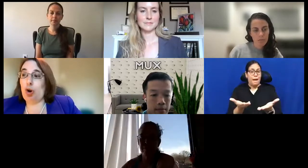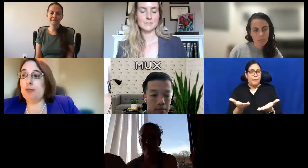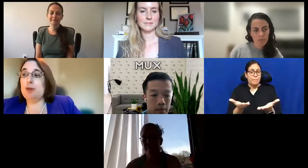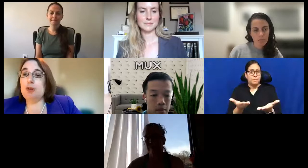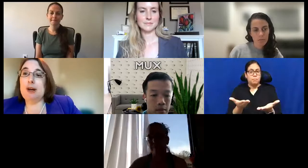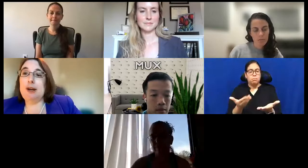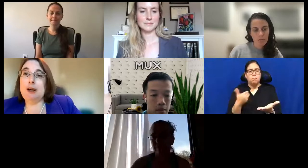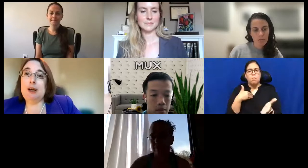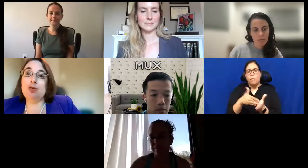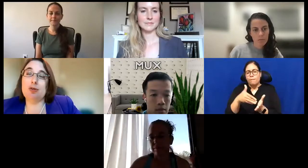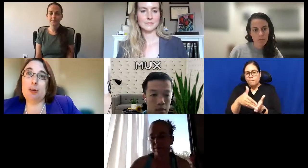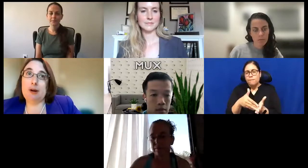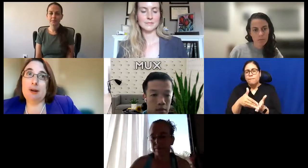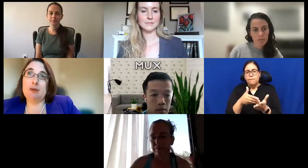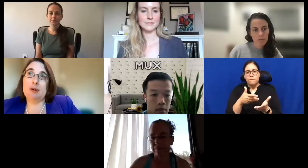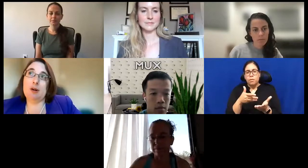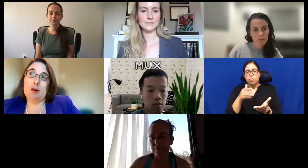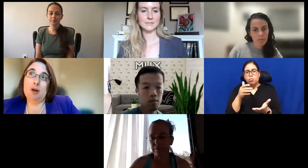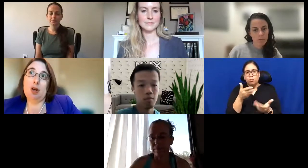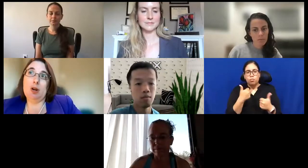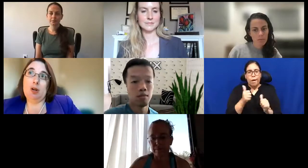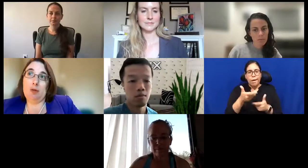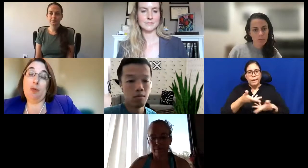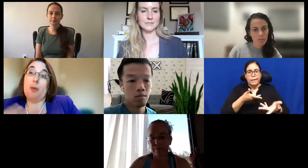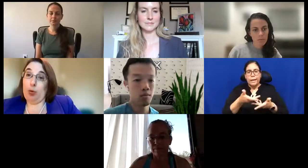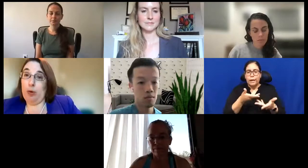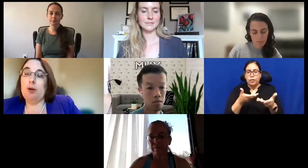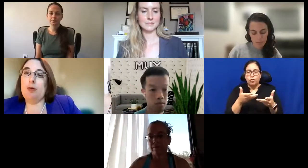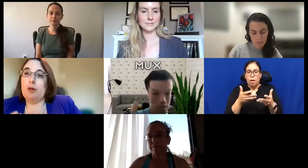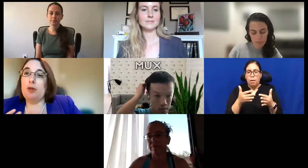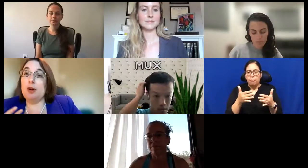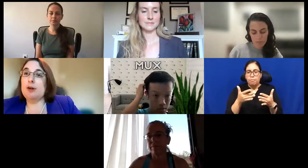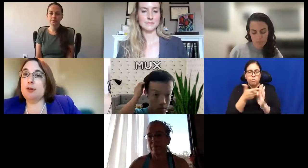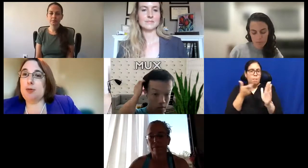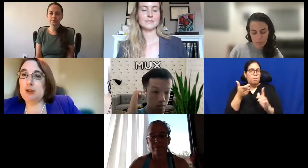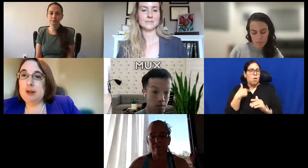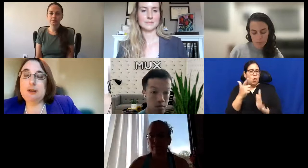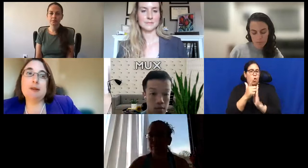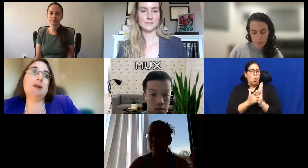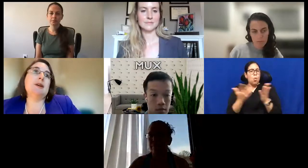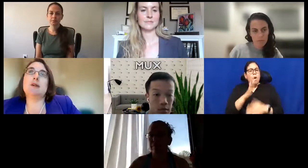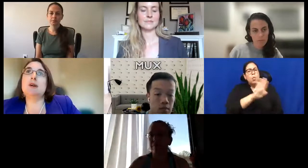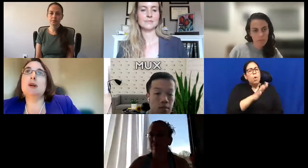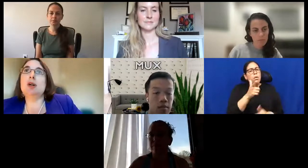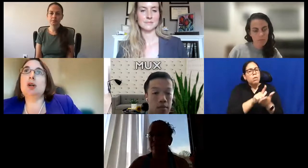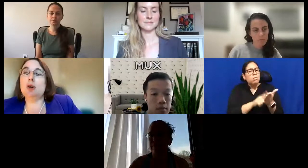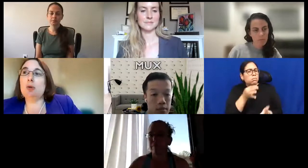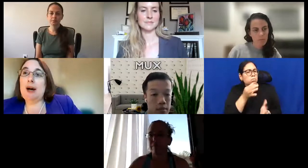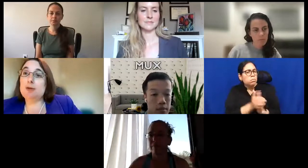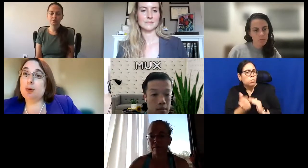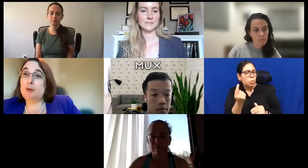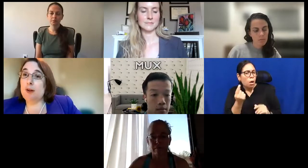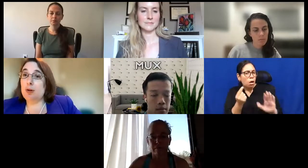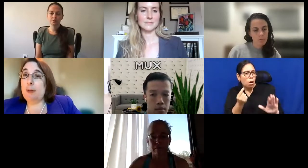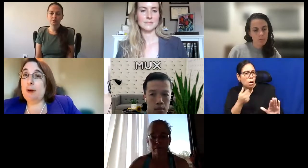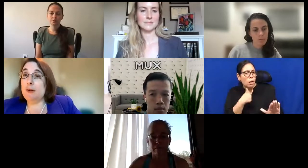this often to kind of gauge somebody's from a lawyer, their legal expertise is, you know,